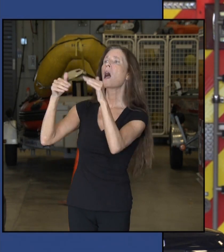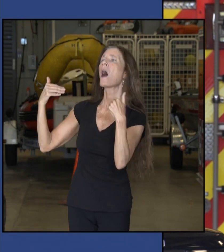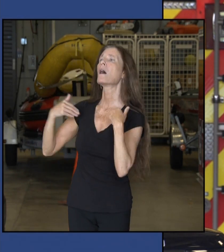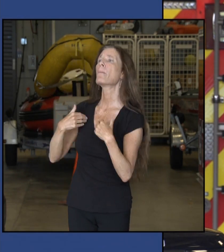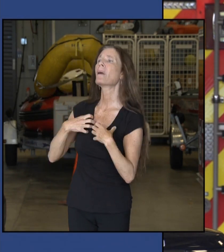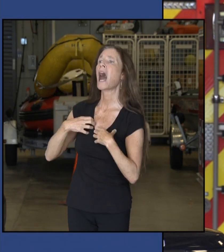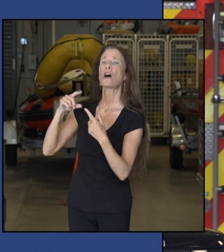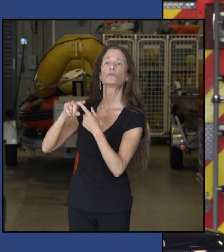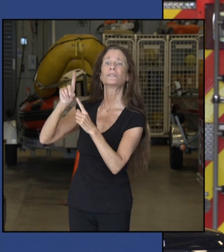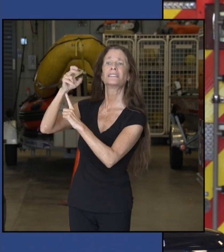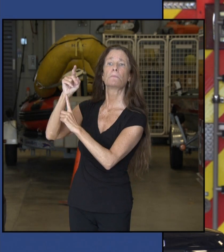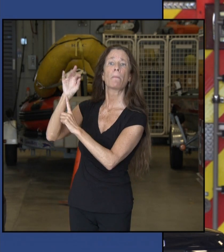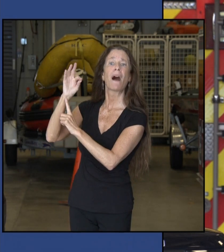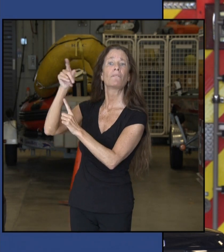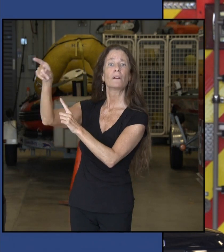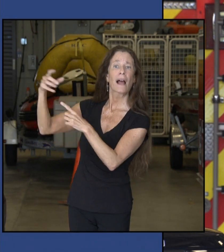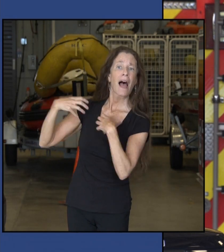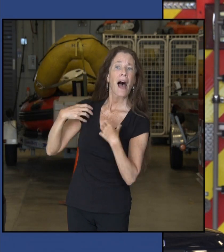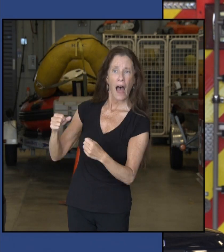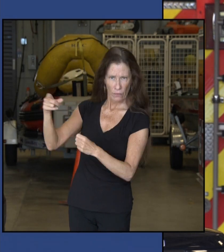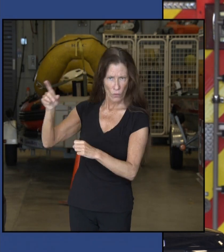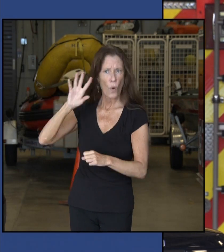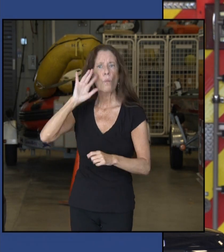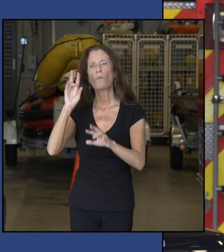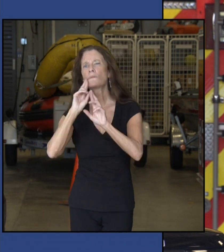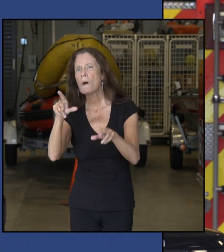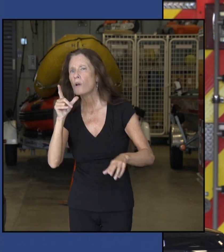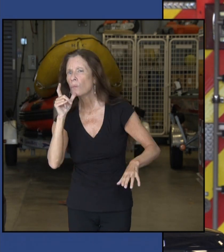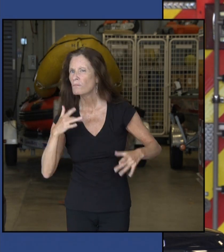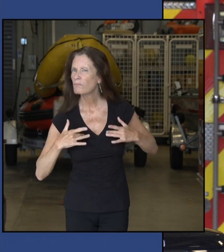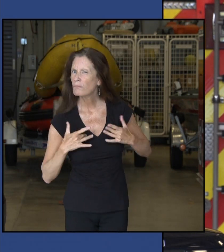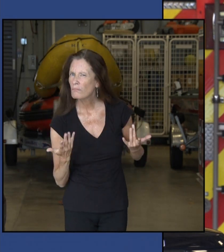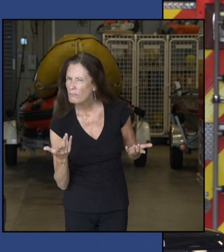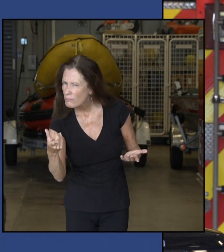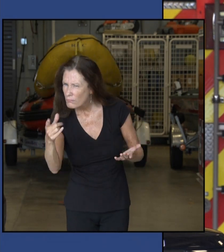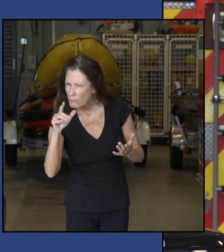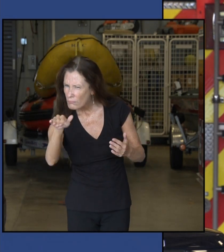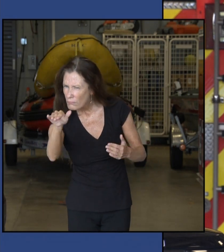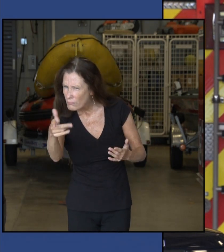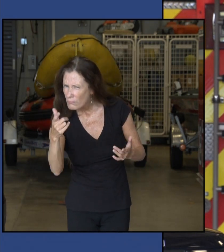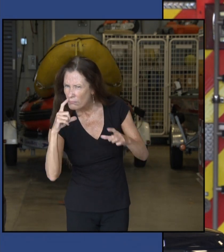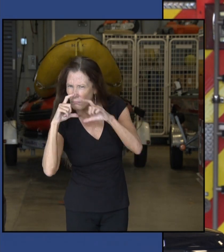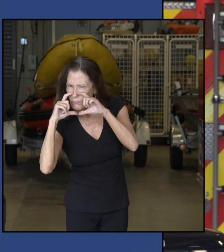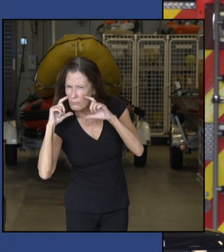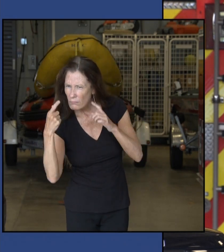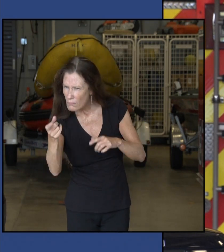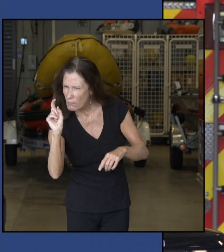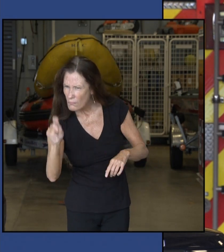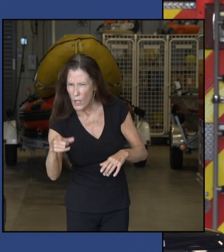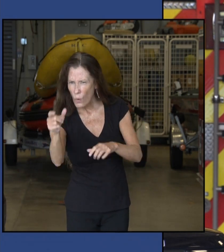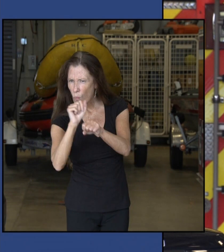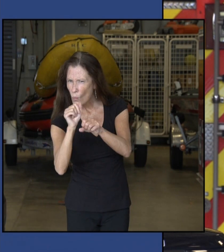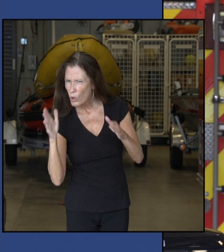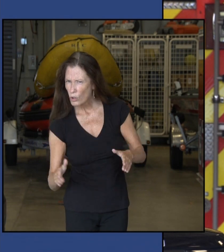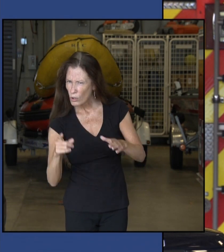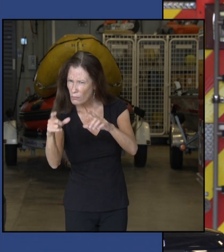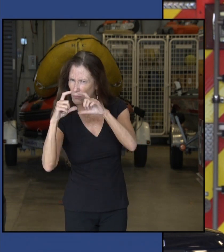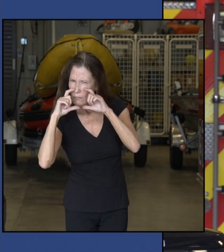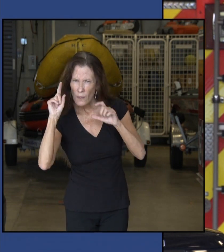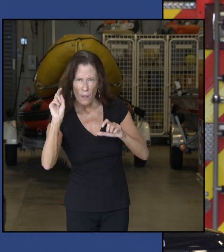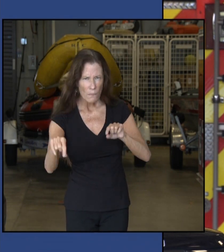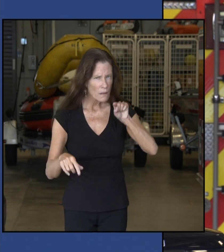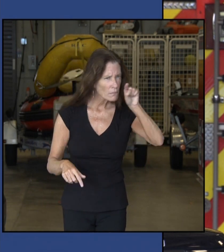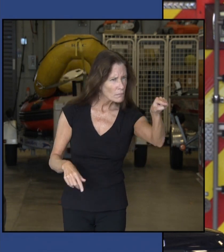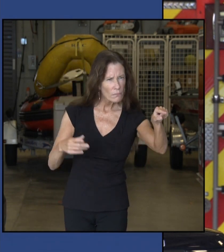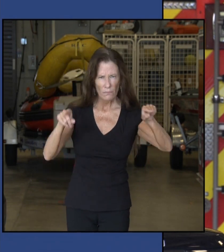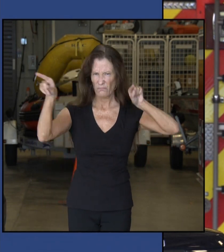violation received from residents and workers and who are concerned about where they're working, and they take appropriate action. And we're also